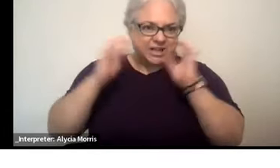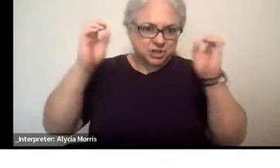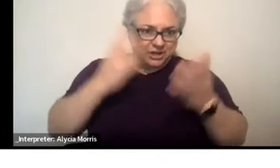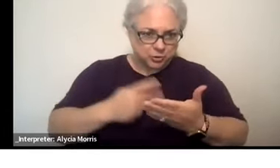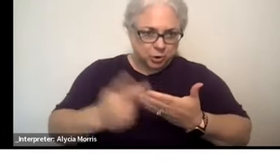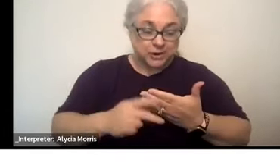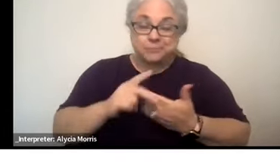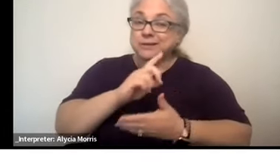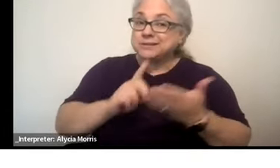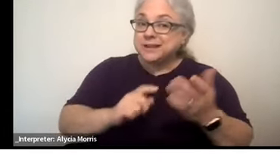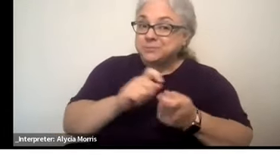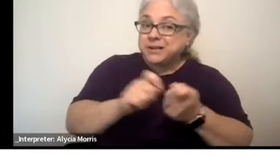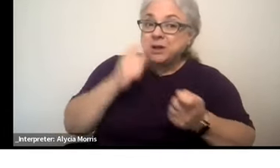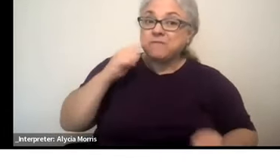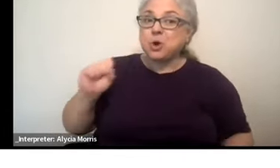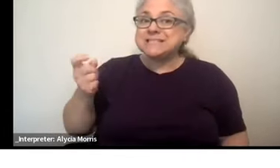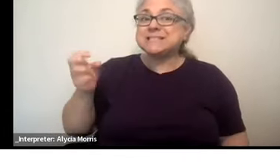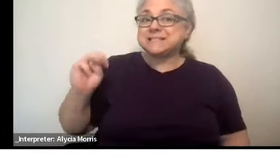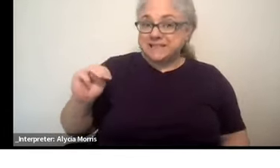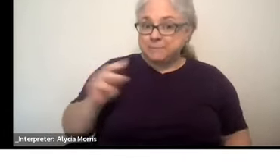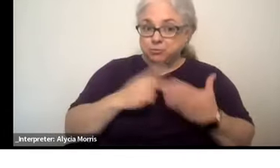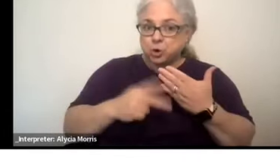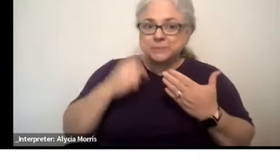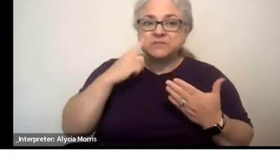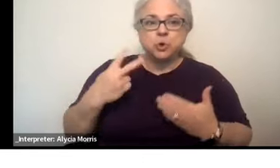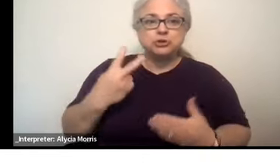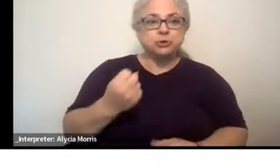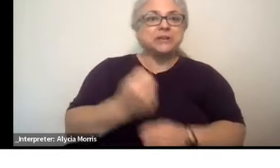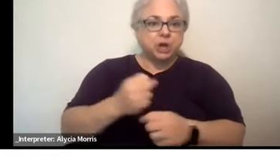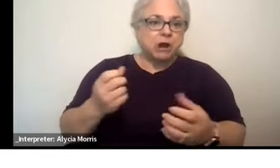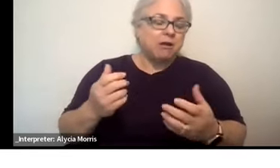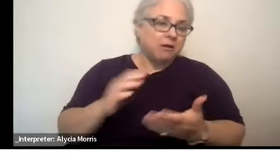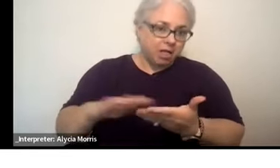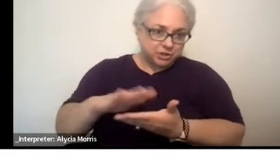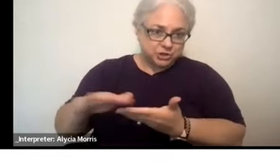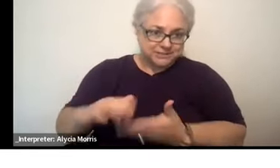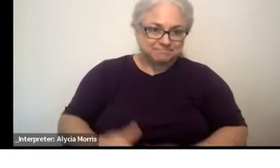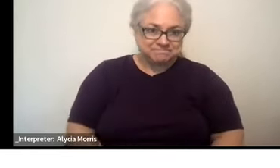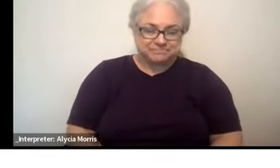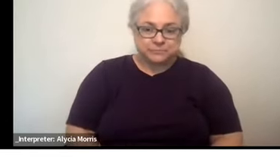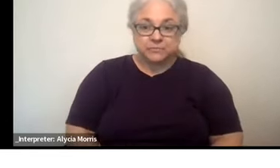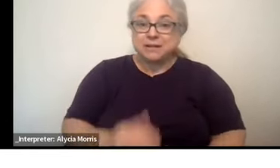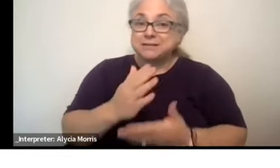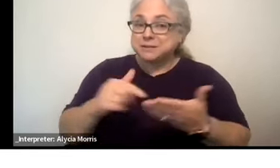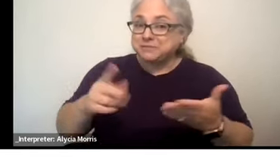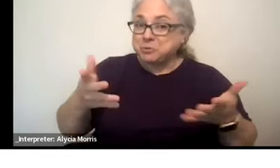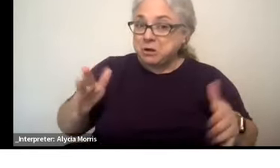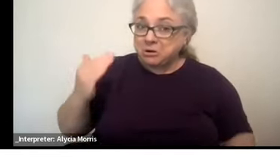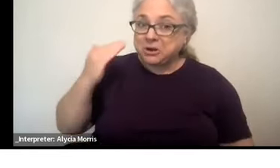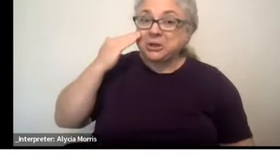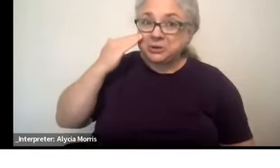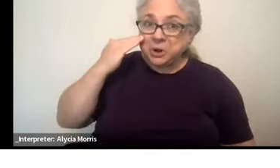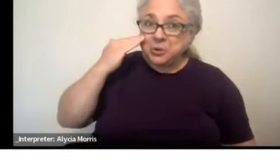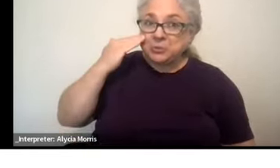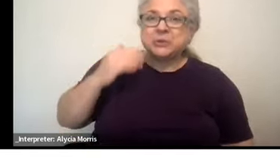designed specifically for STEM programs at two-year colleges. Some of you are probably very familiar with the ATE program,